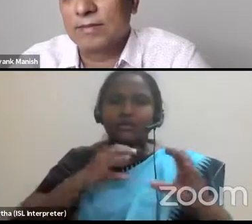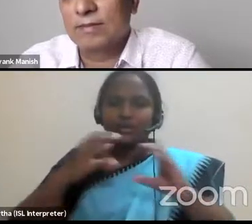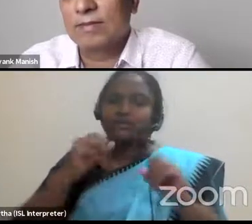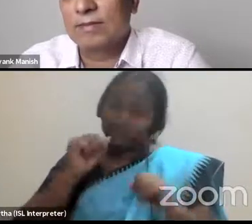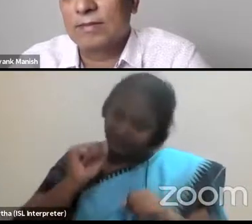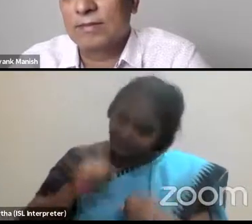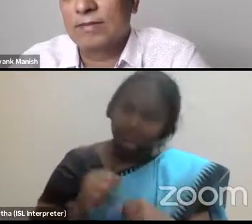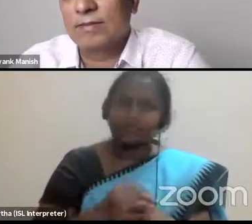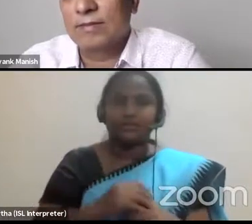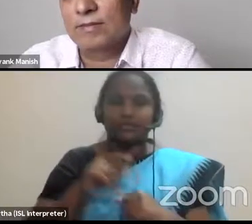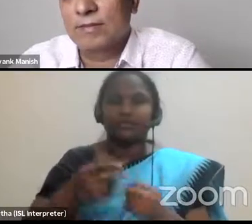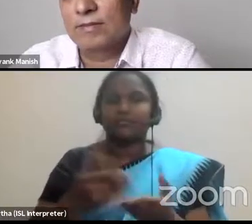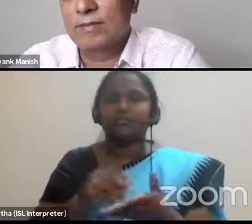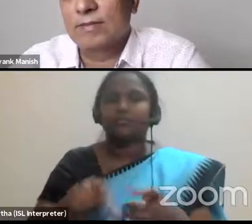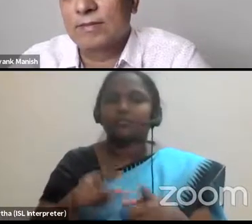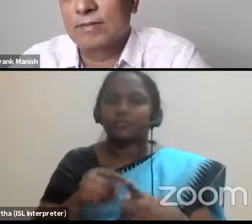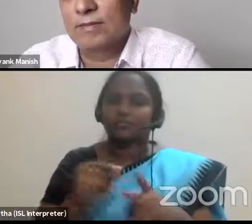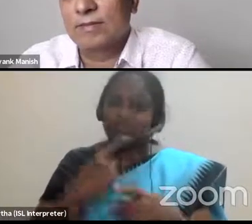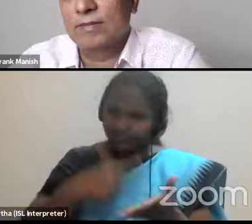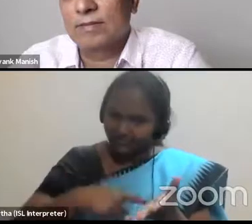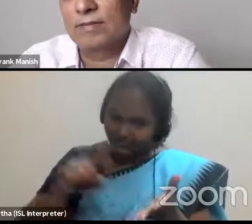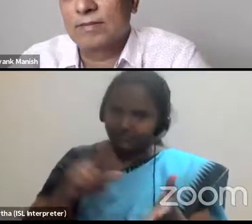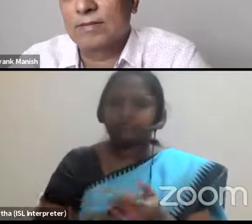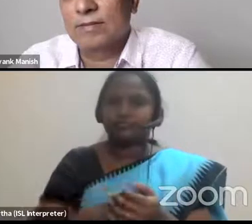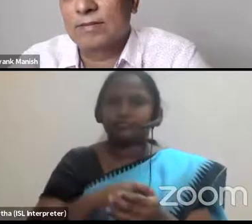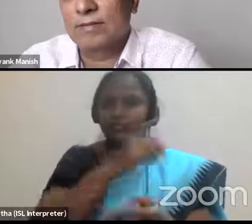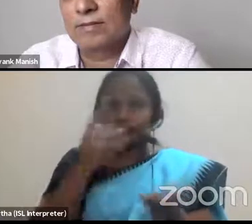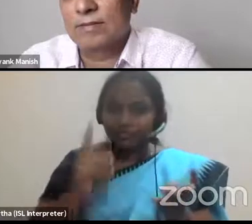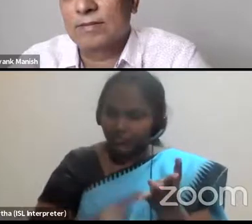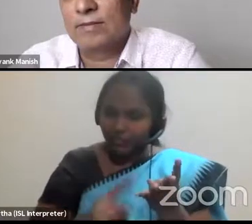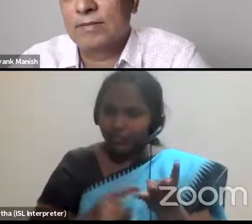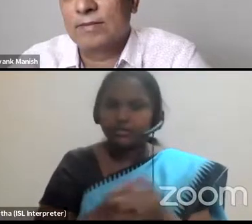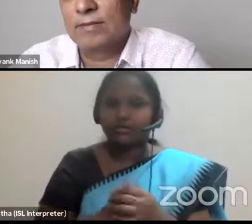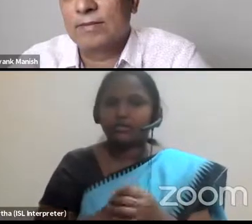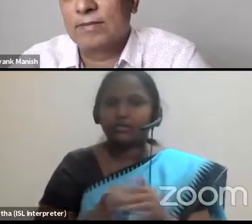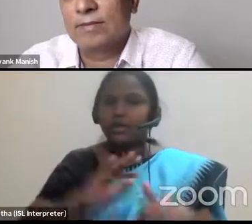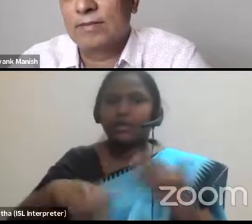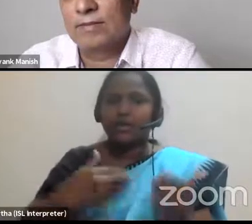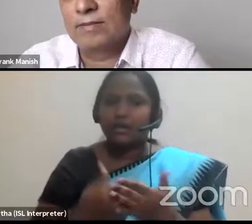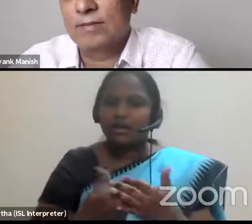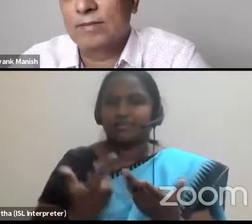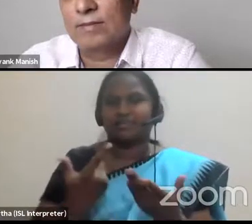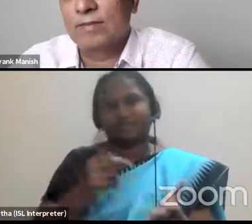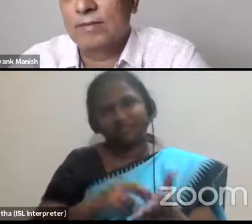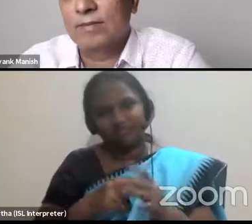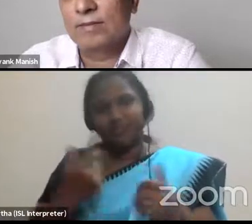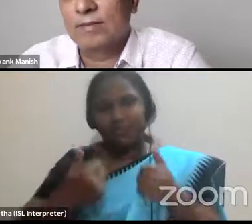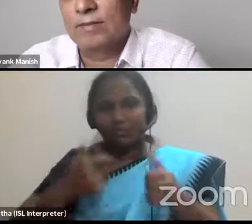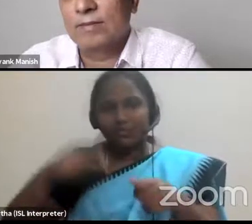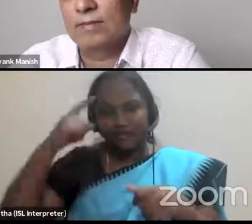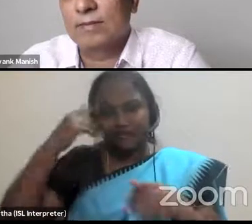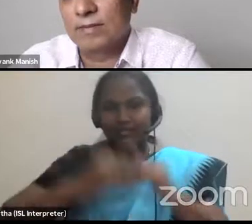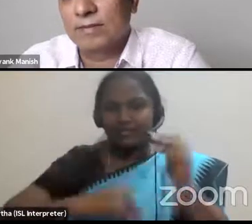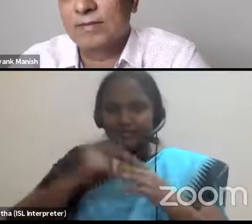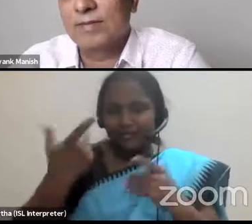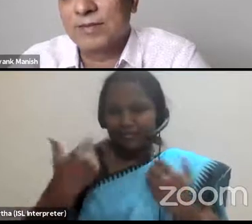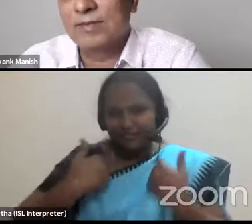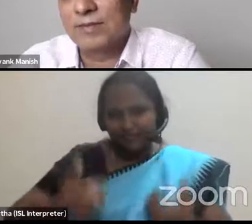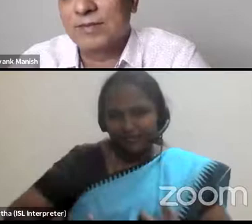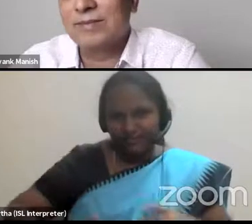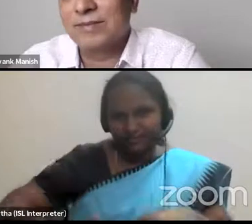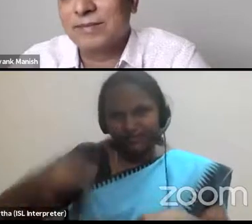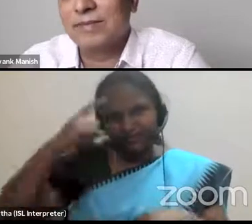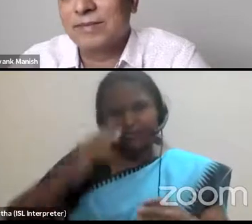AI thing was built in, right? The fourth thing was about which Mayank's team helped us build is basically that